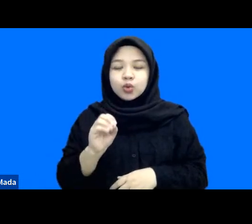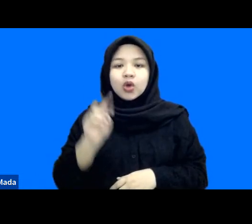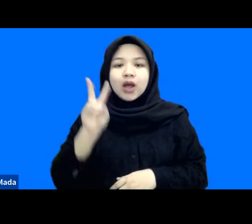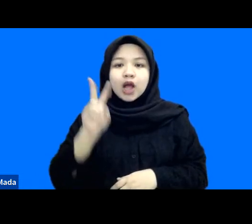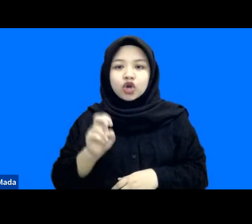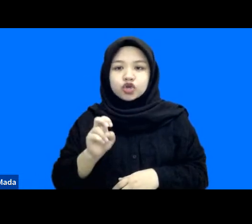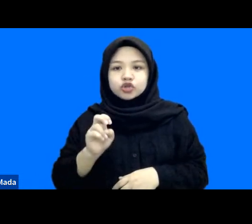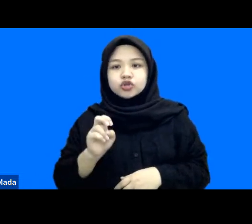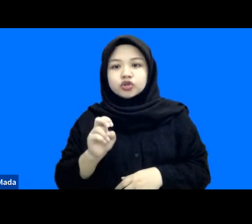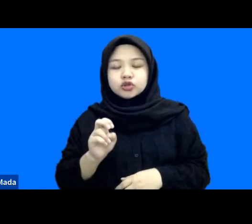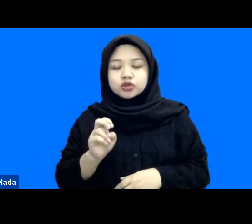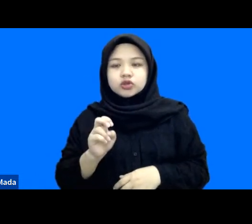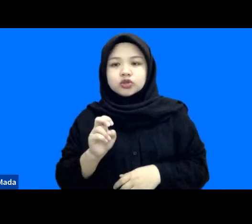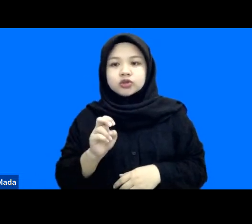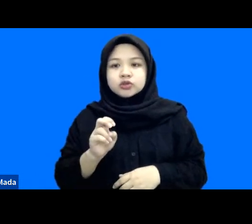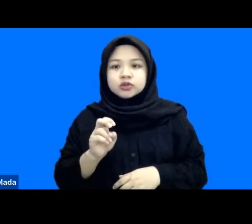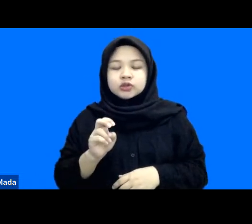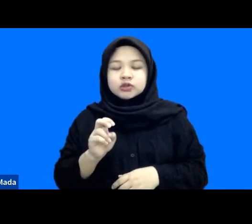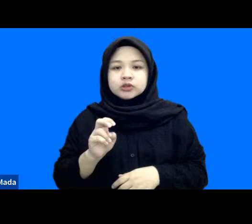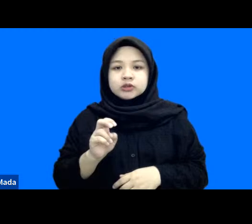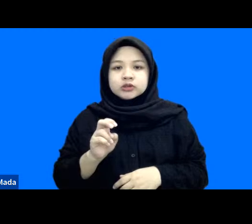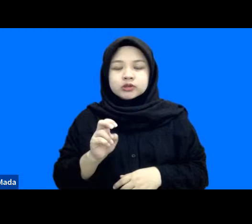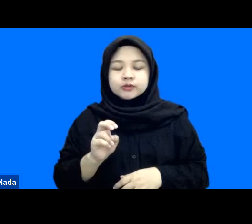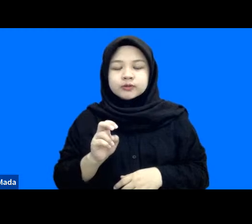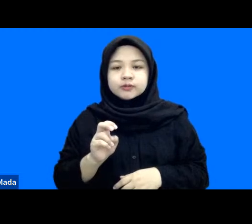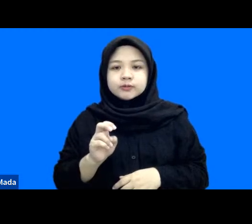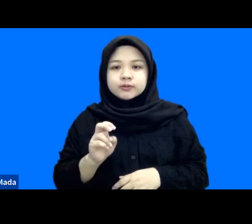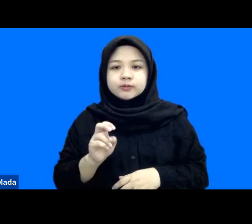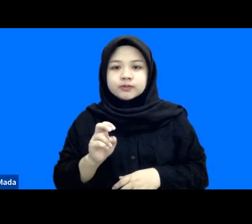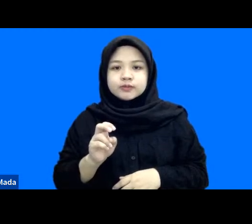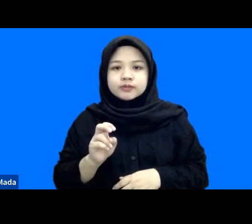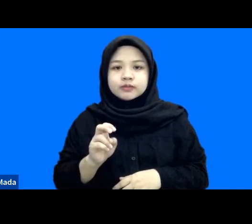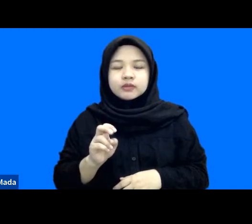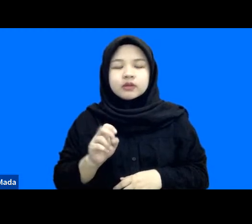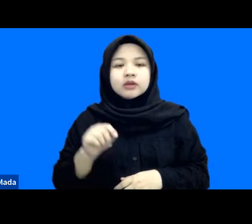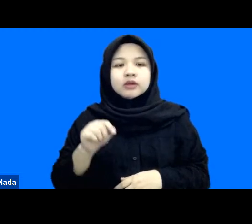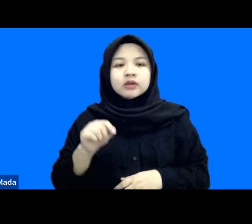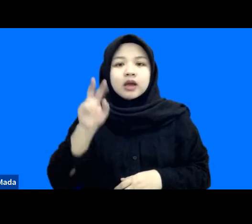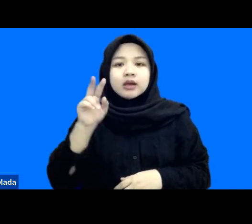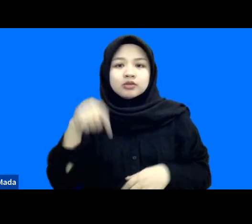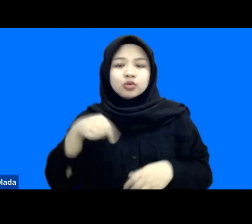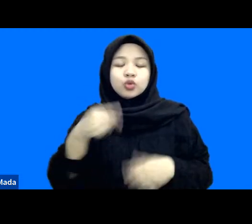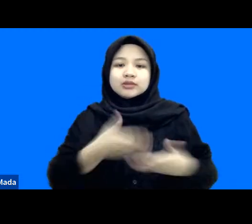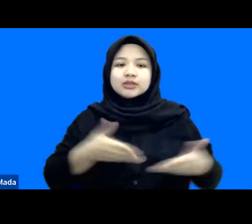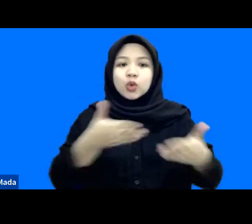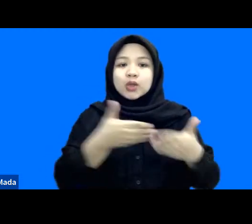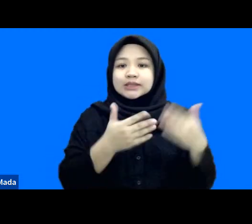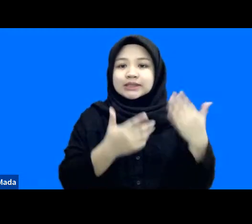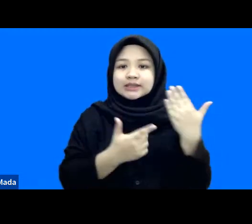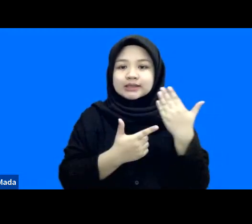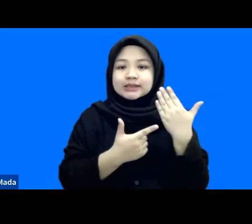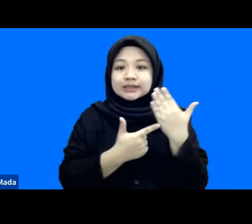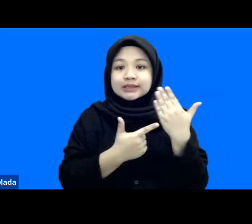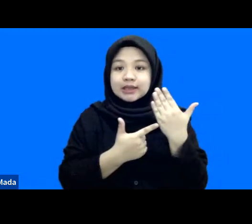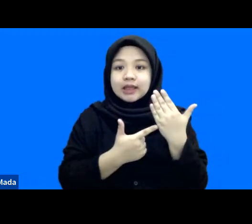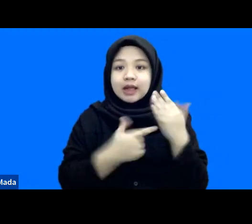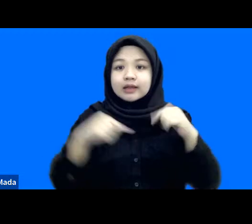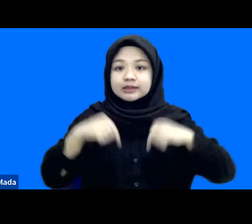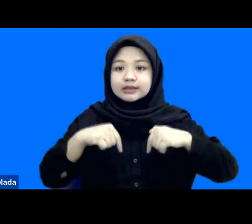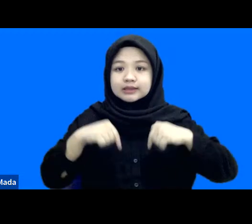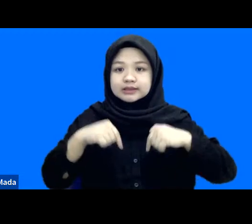world. So education, digitalization, and civic space working group of Civil